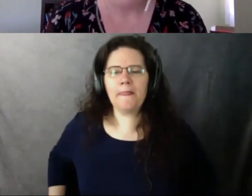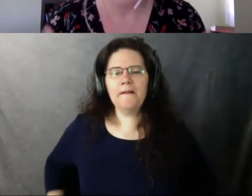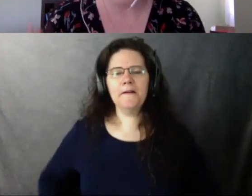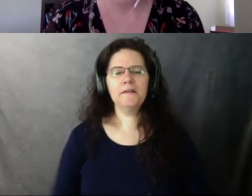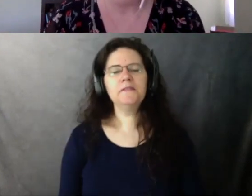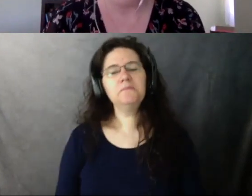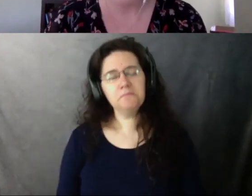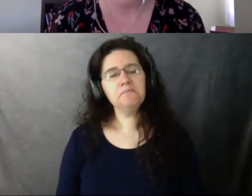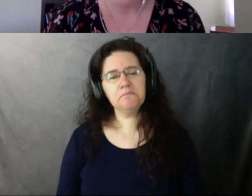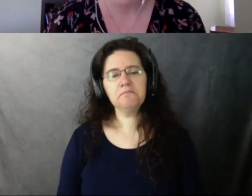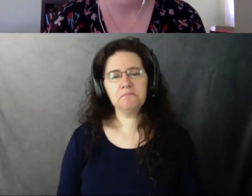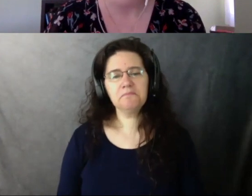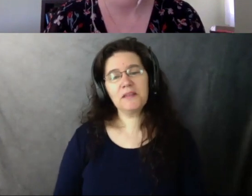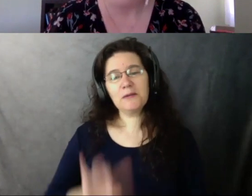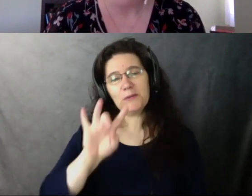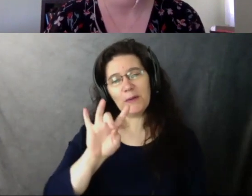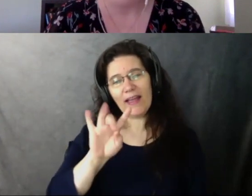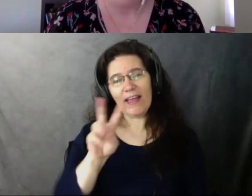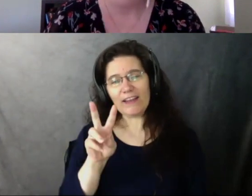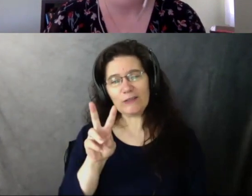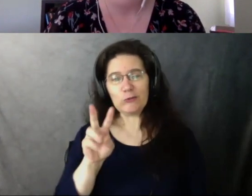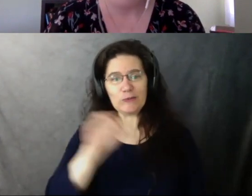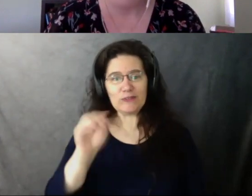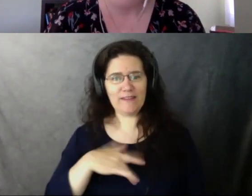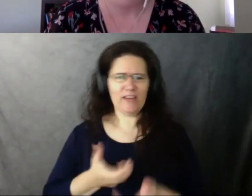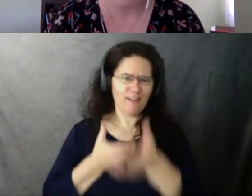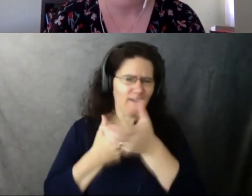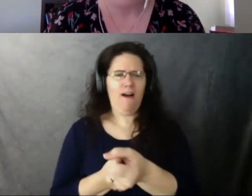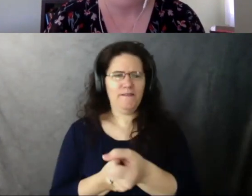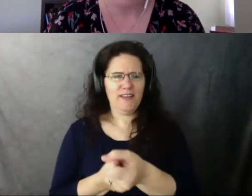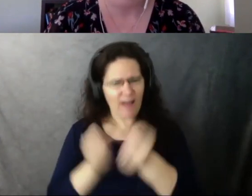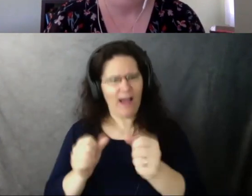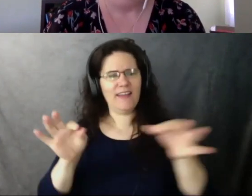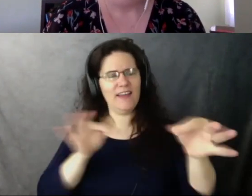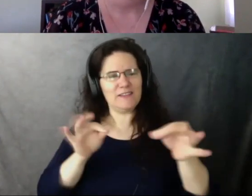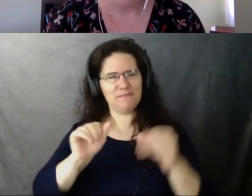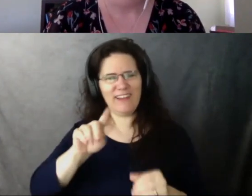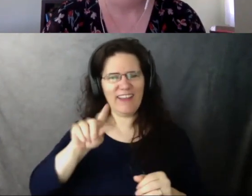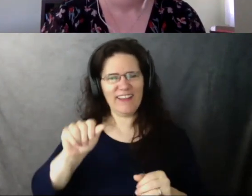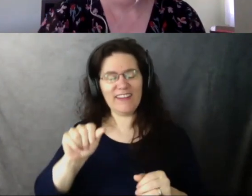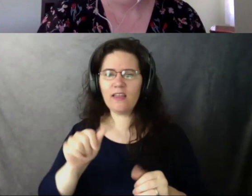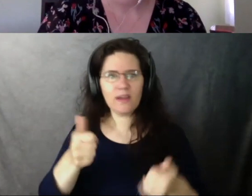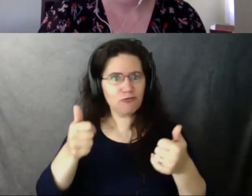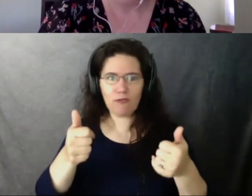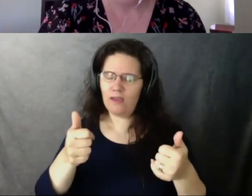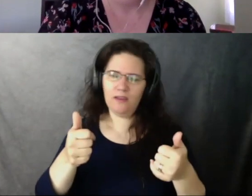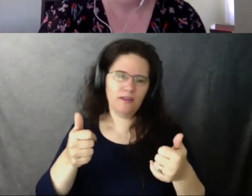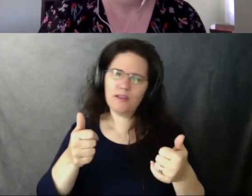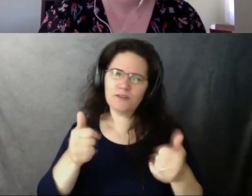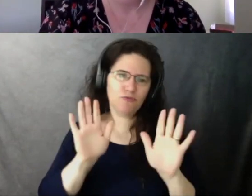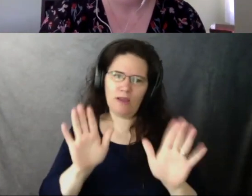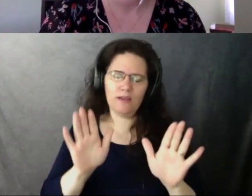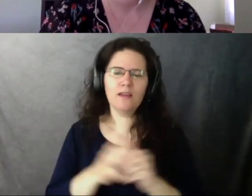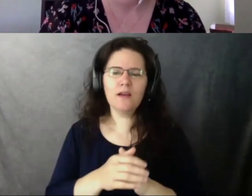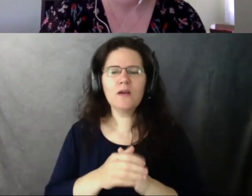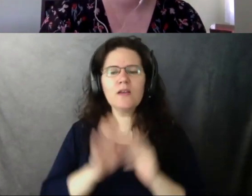Great, so 82% of you said very confident, which is really, really exciting to see. And we hope that you